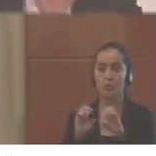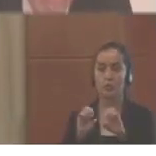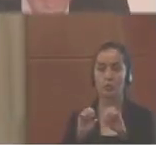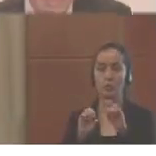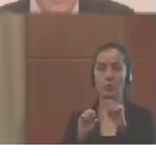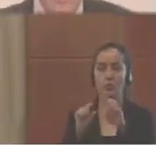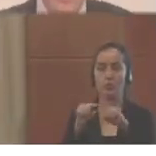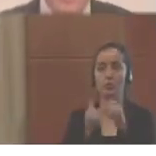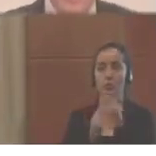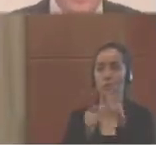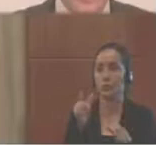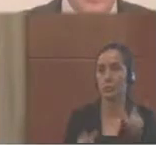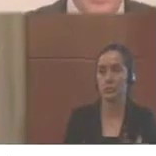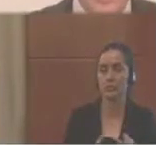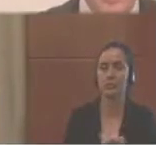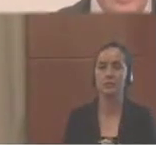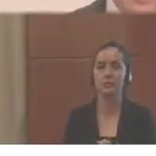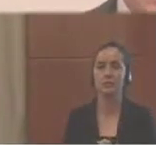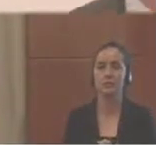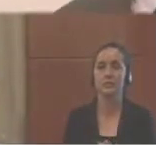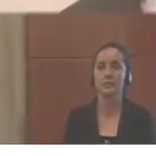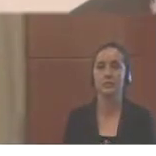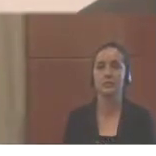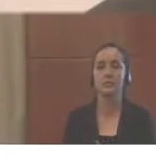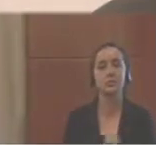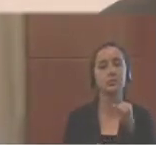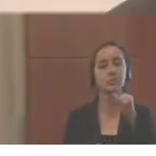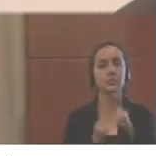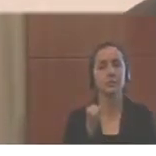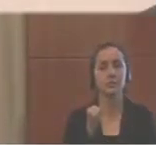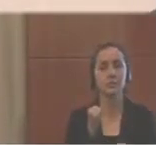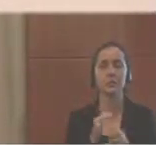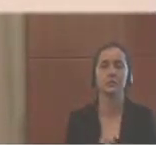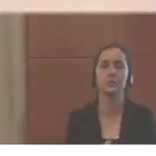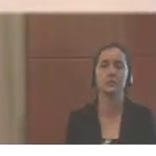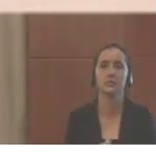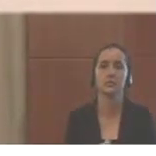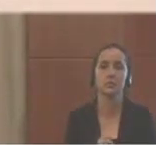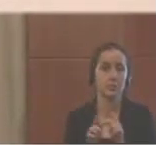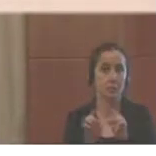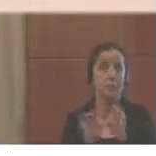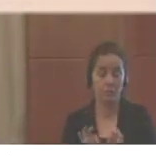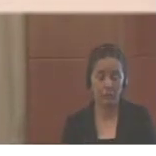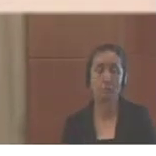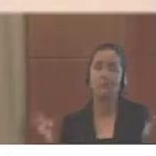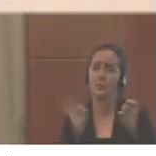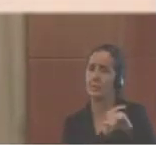Thank you, Pedro, your representative of the civil society. And last but not least,